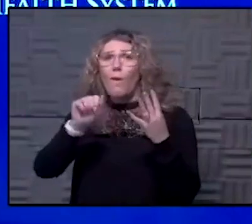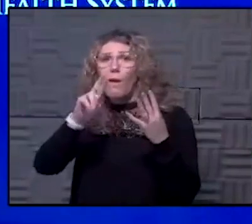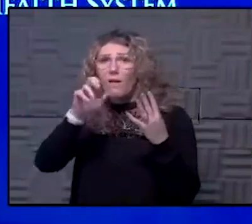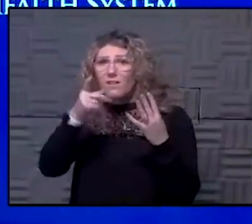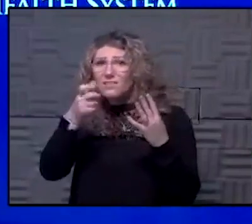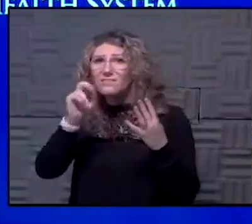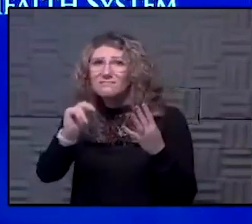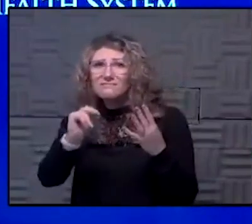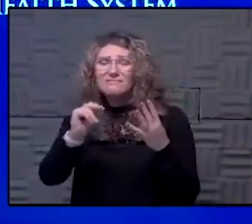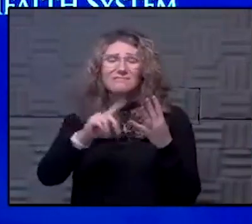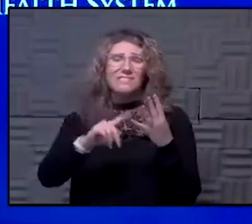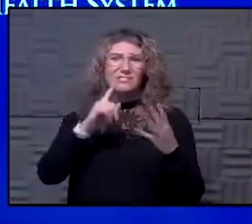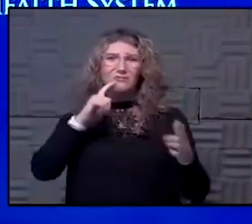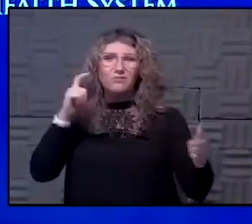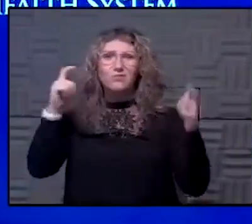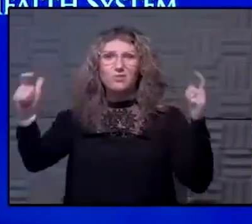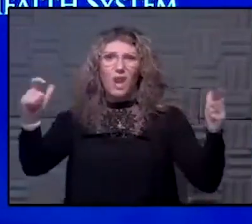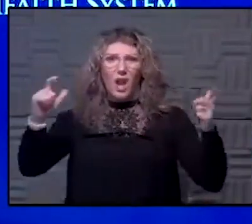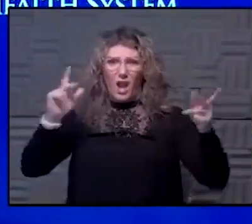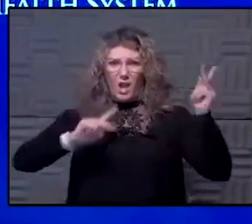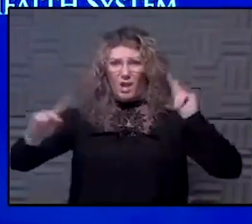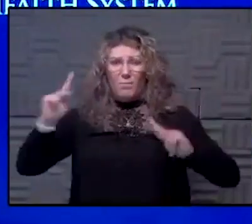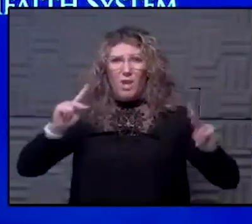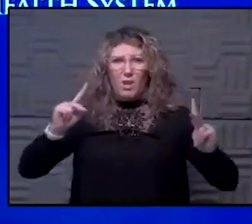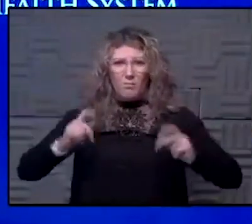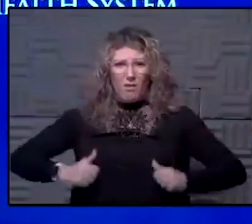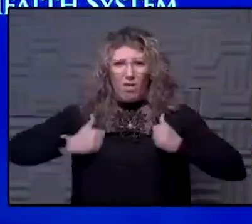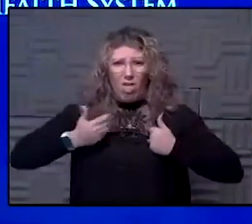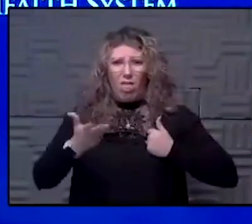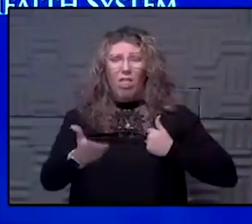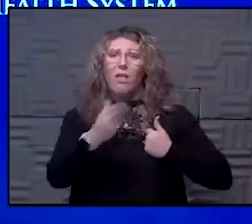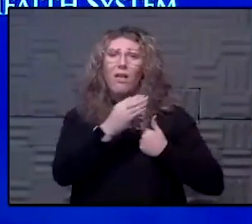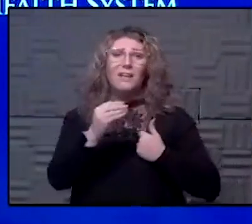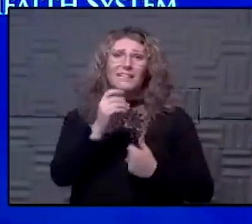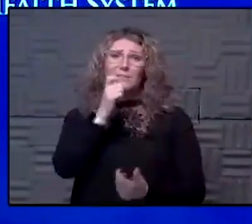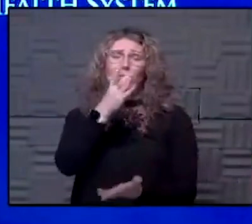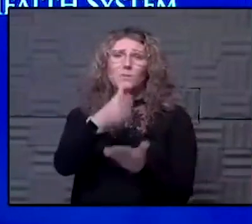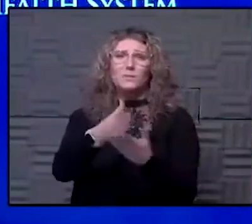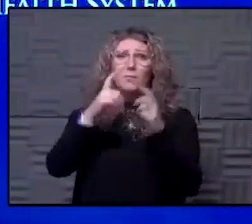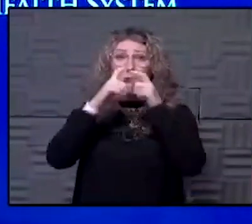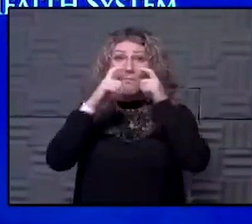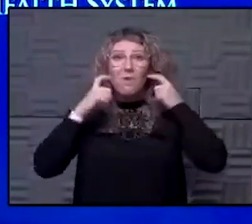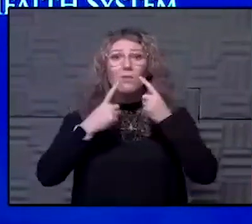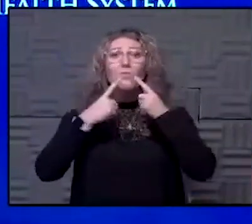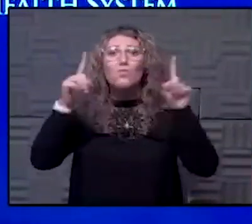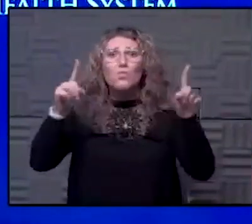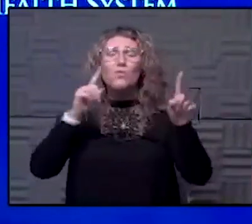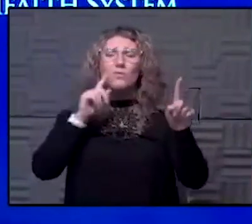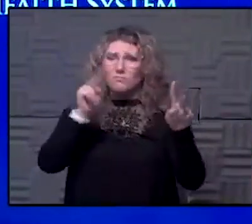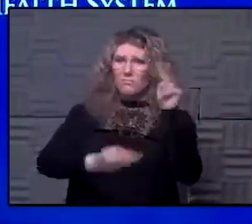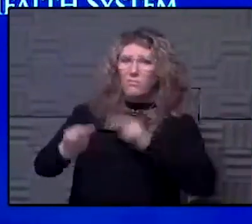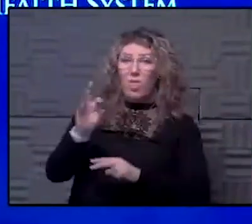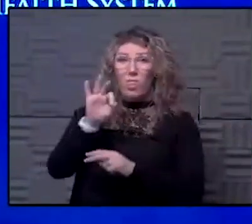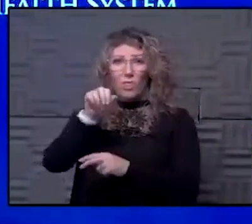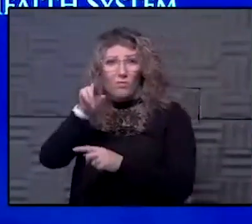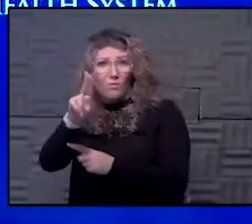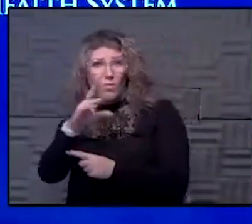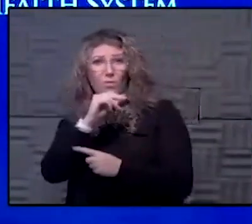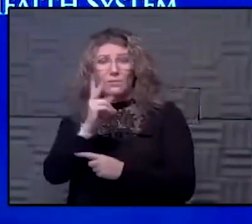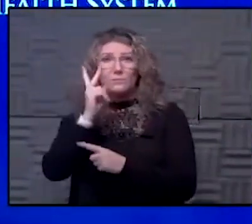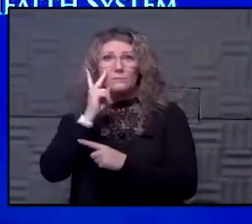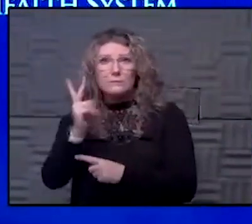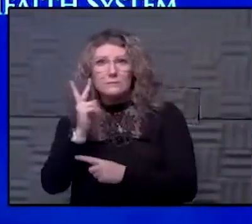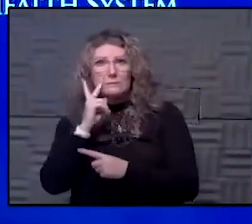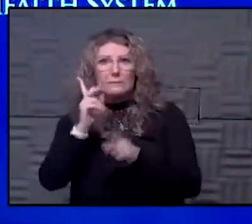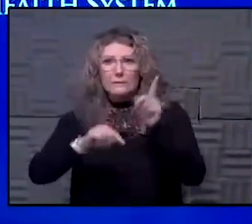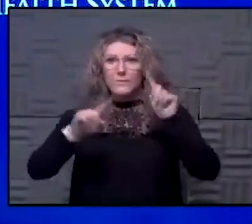areas. Don't relax yet. Masking works. And again, you just have to look at influenza. You have to look at the rise in the variant.